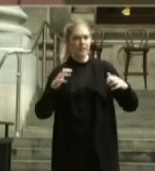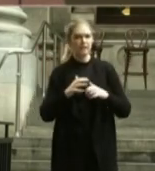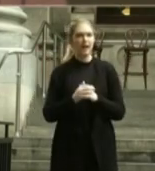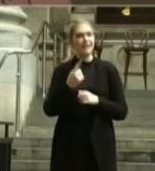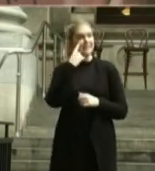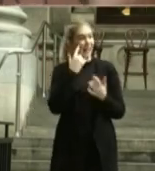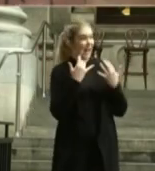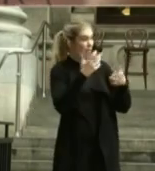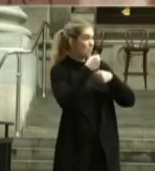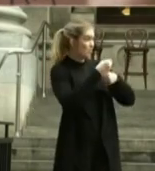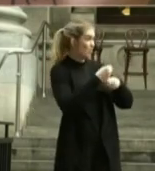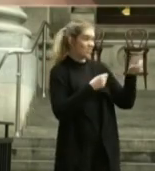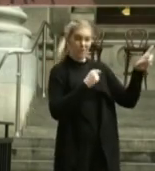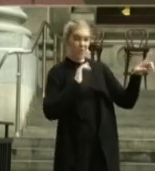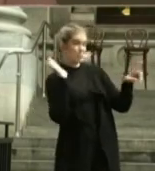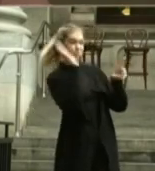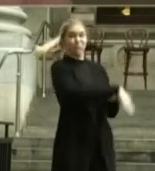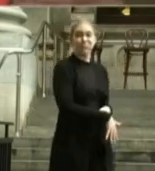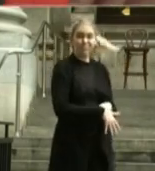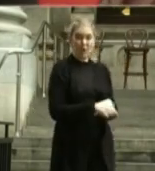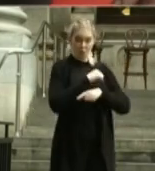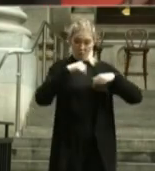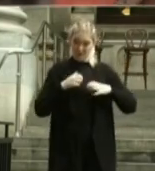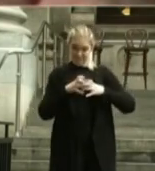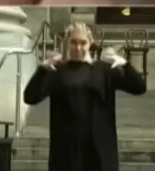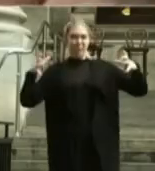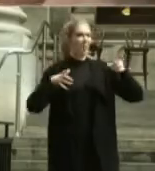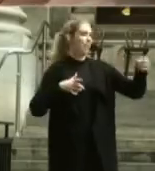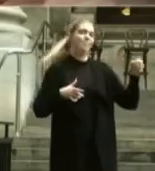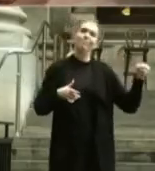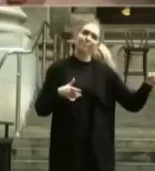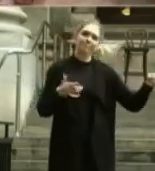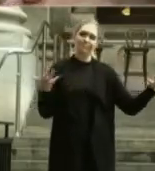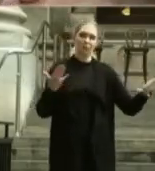at the number of protesters here today, we far outweigh them, so thank you.